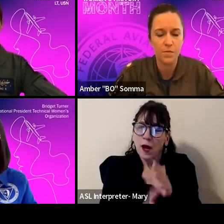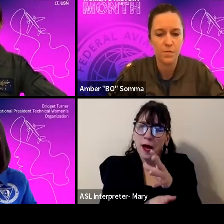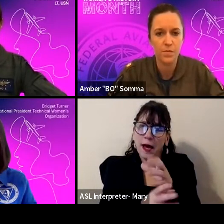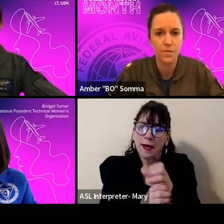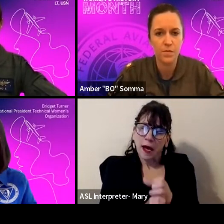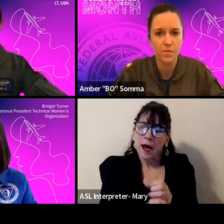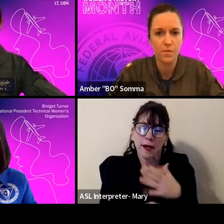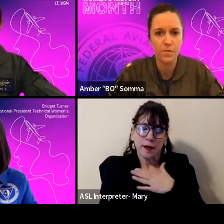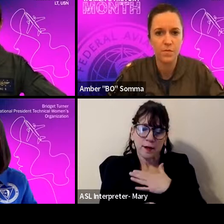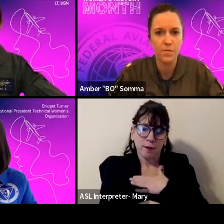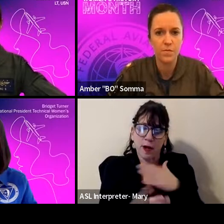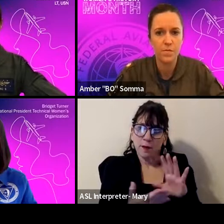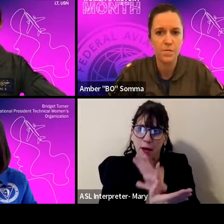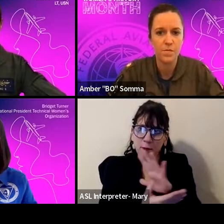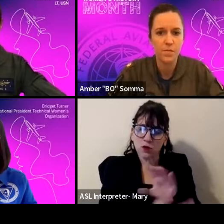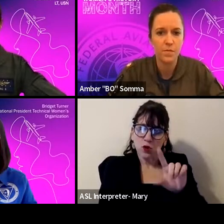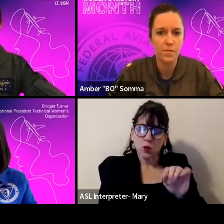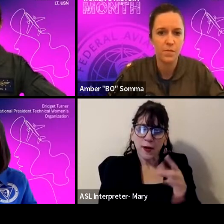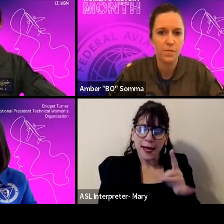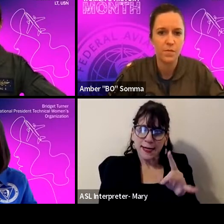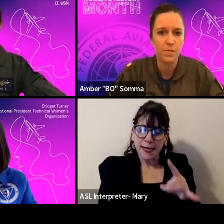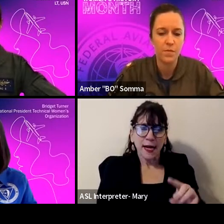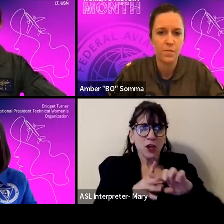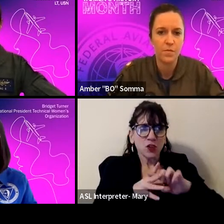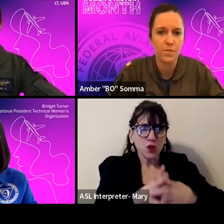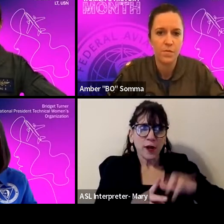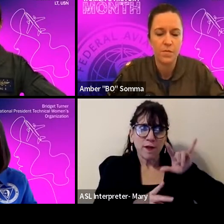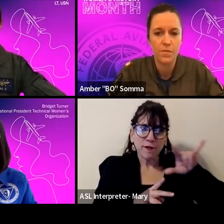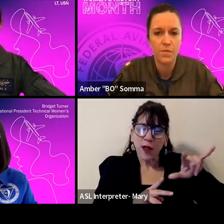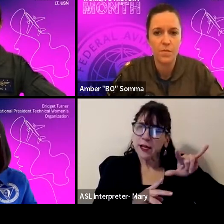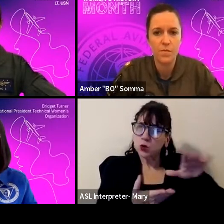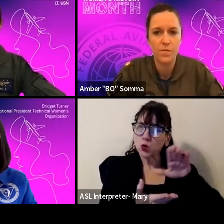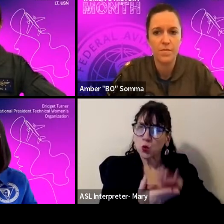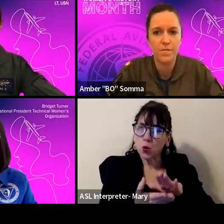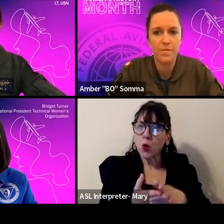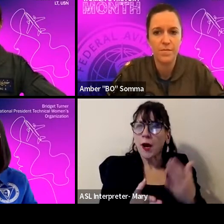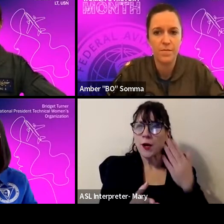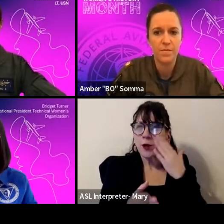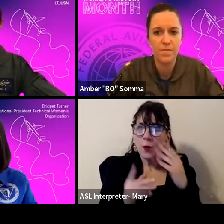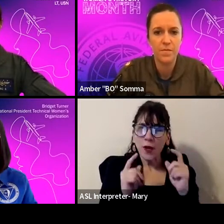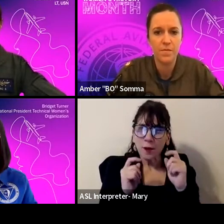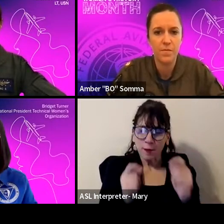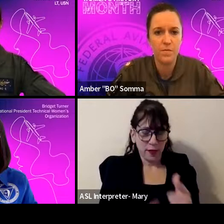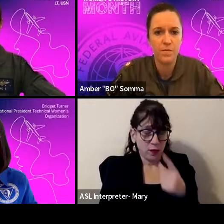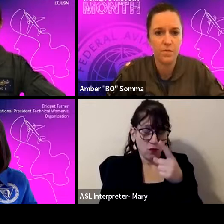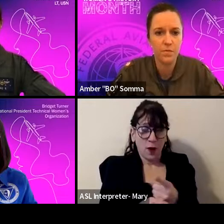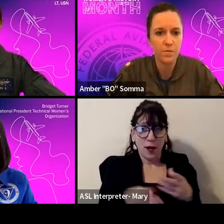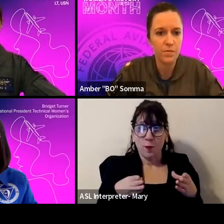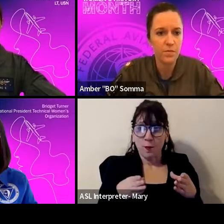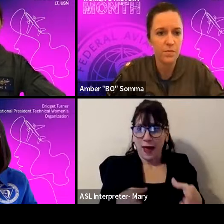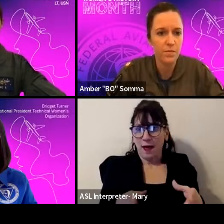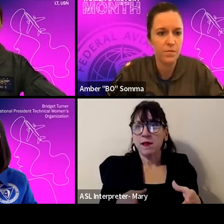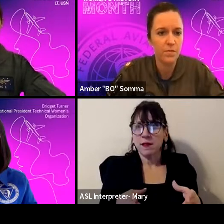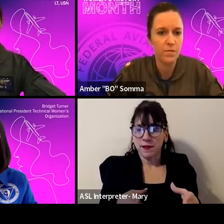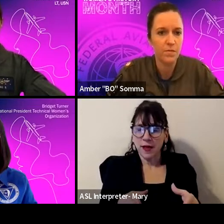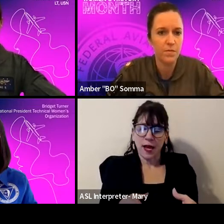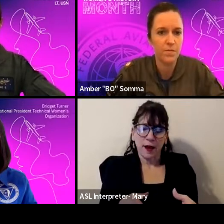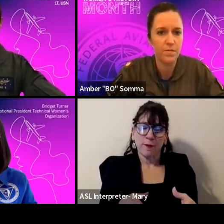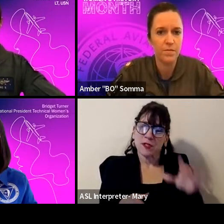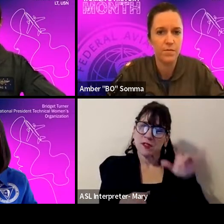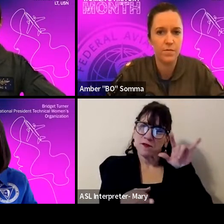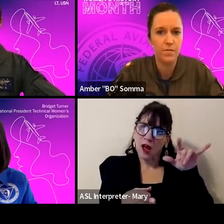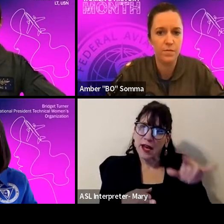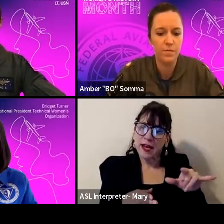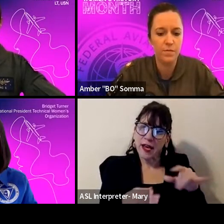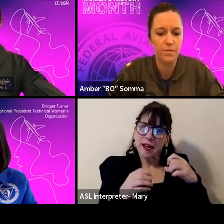2018. And then once I started flight school, I knew right away that I had taken the correct path. Because flying in fighter jets is probably